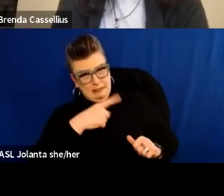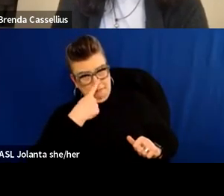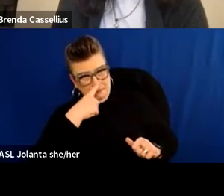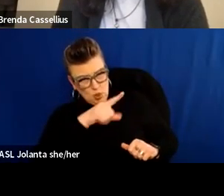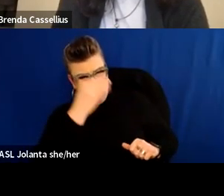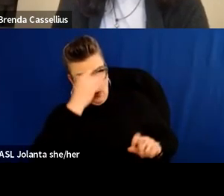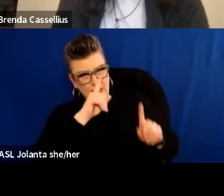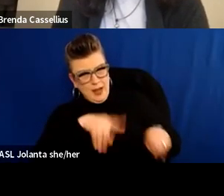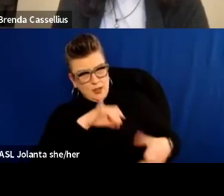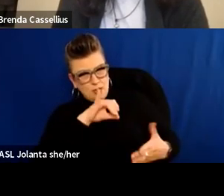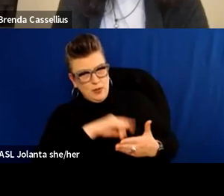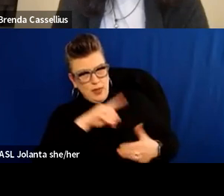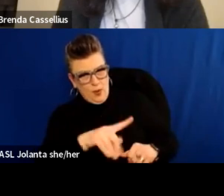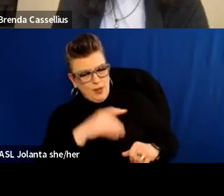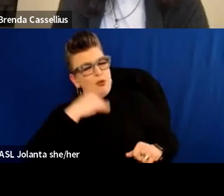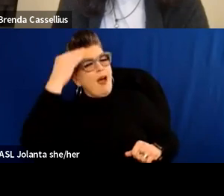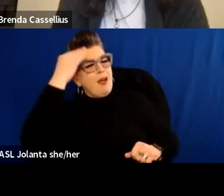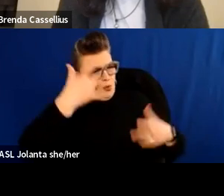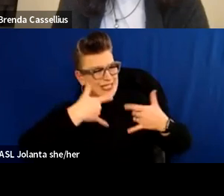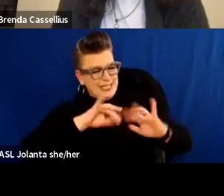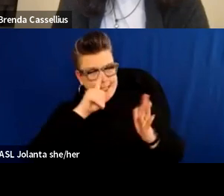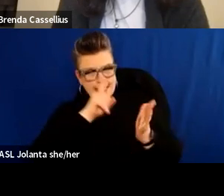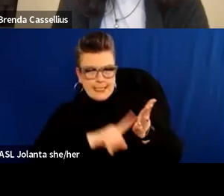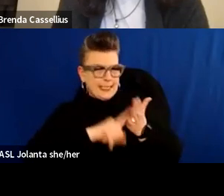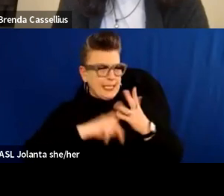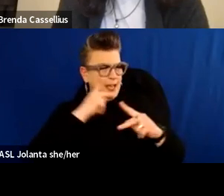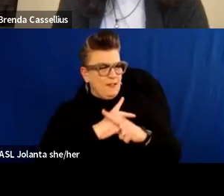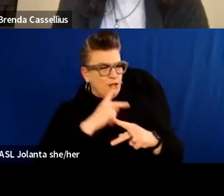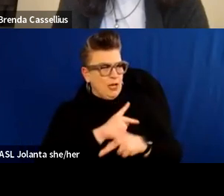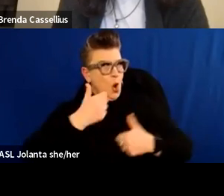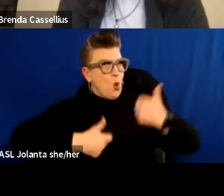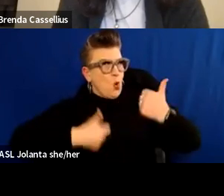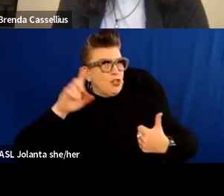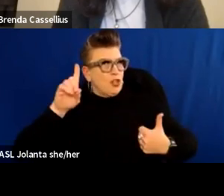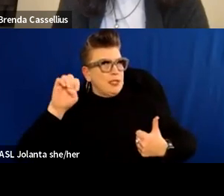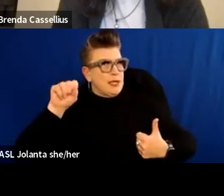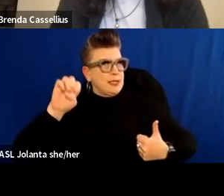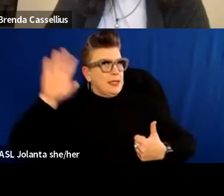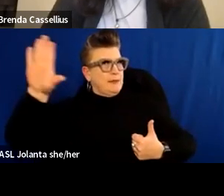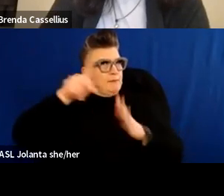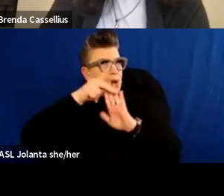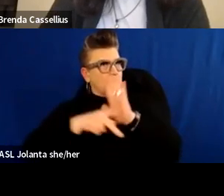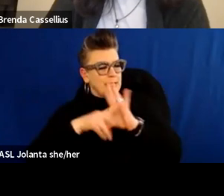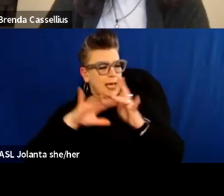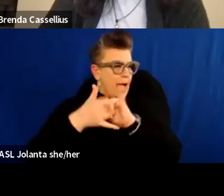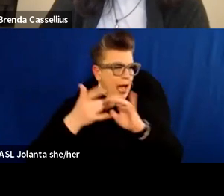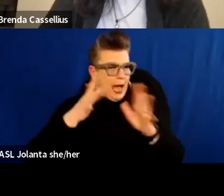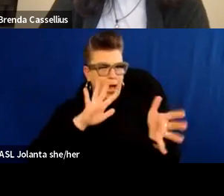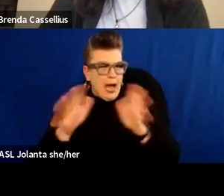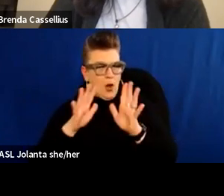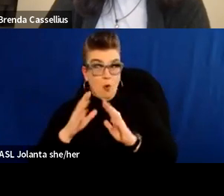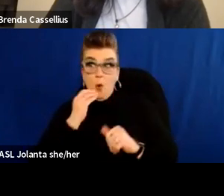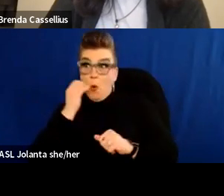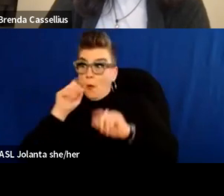know the answer to that question i know we're still getting to the bottom of the deci policy around um how they would operationalize